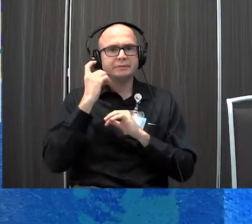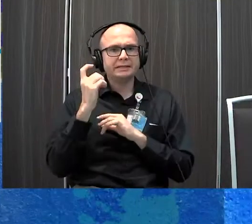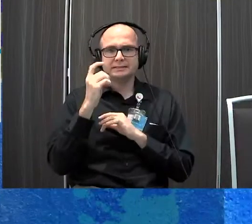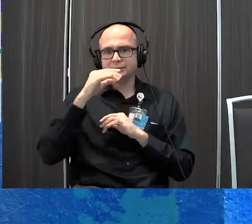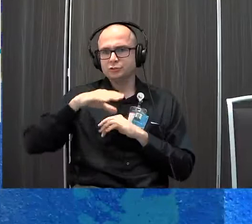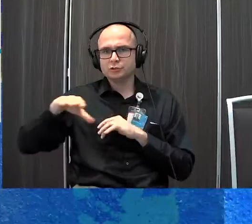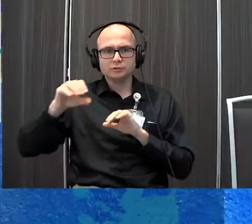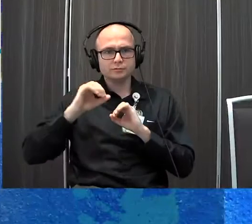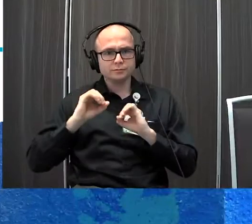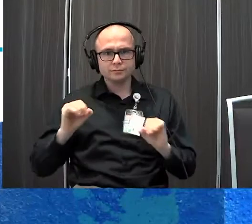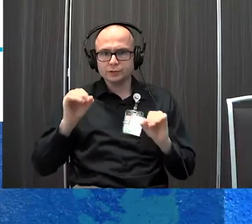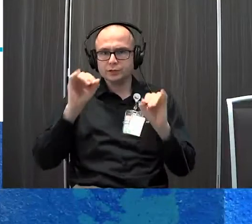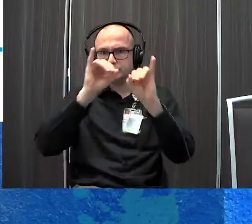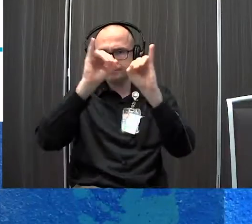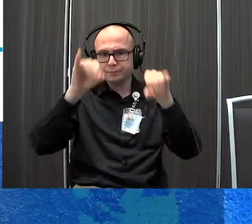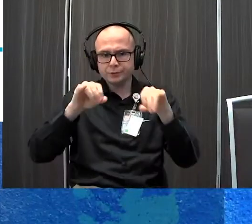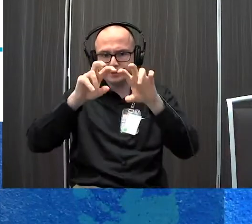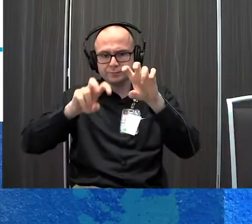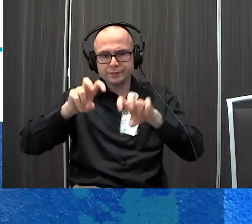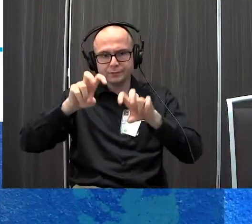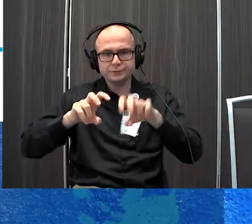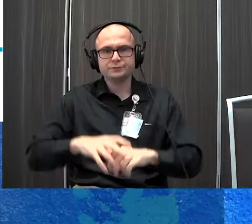never really have an immune evaluation.